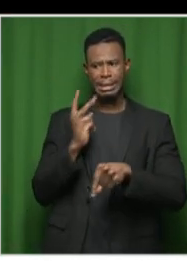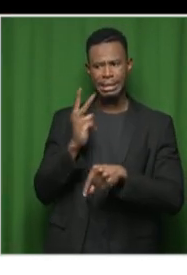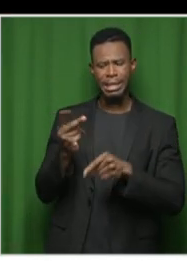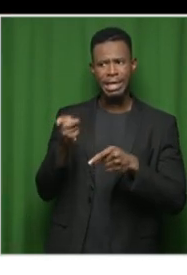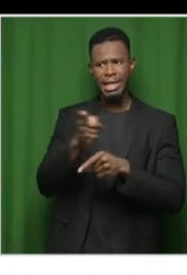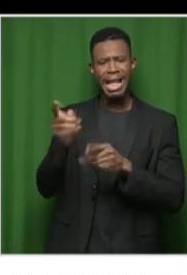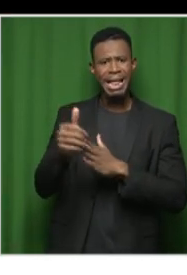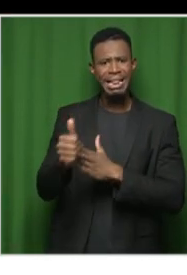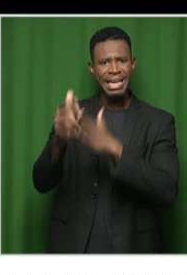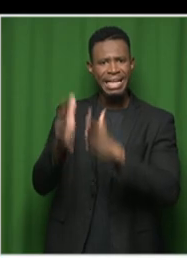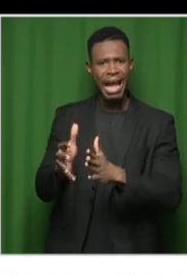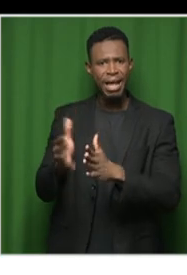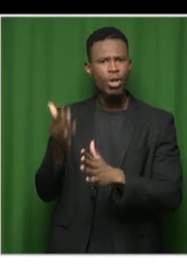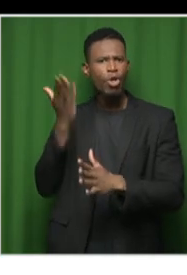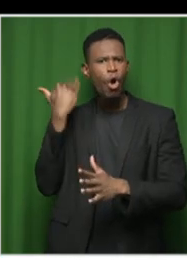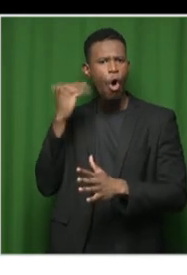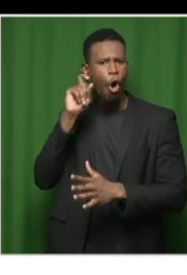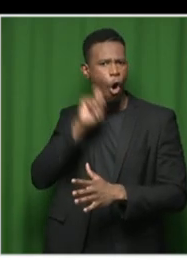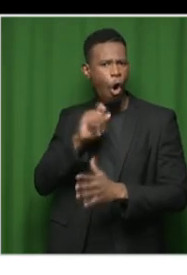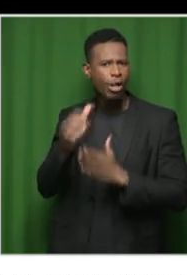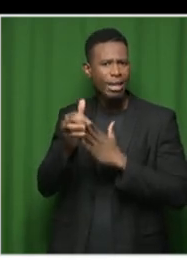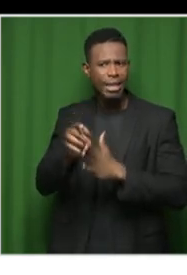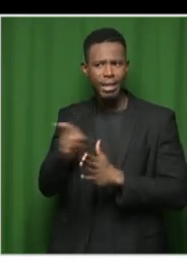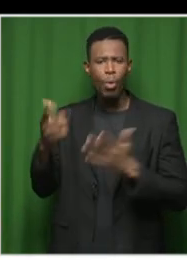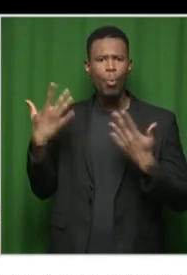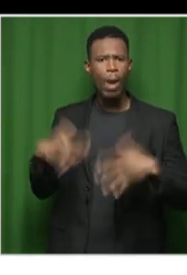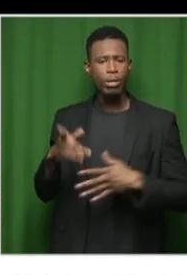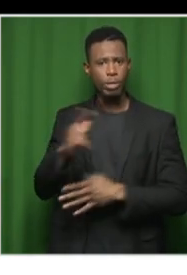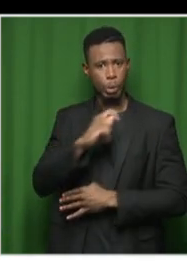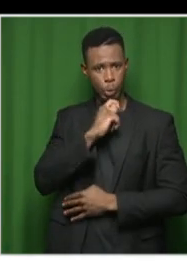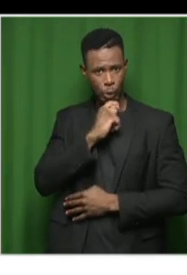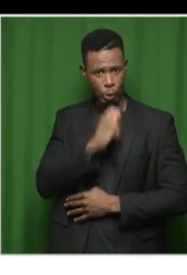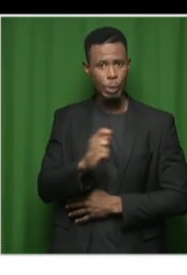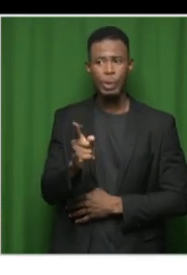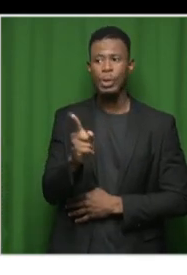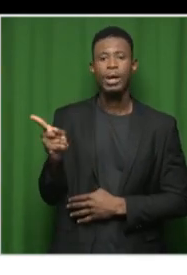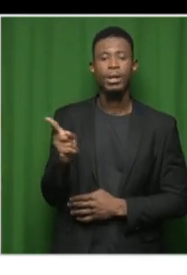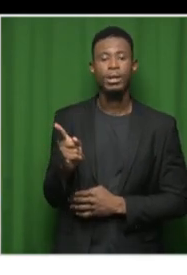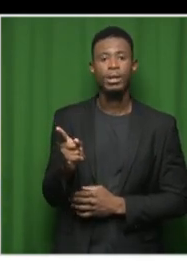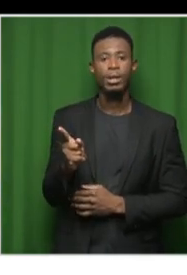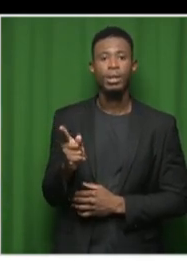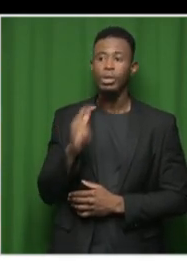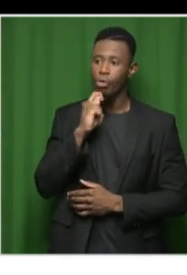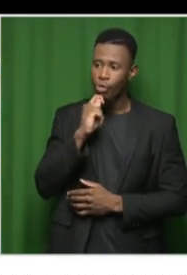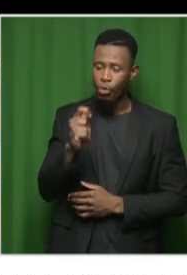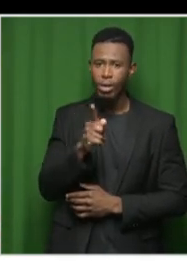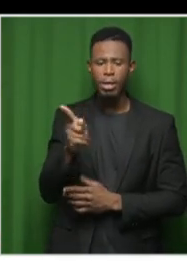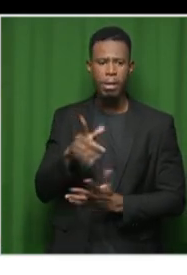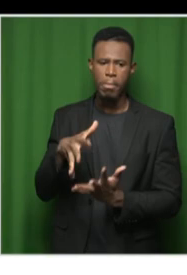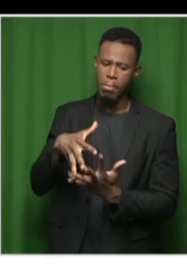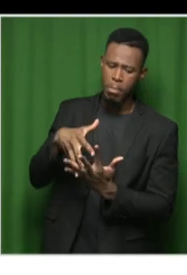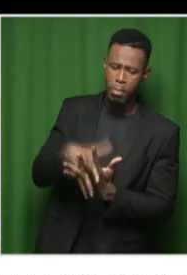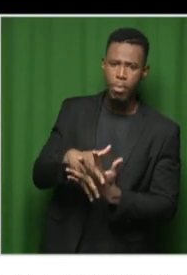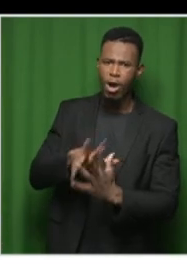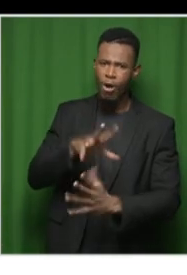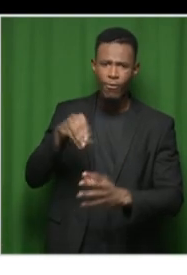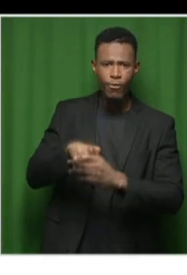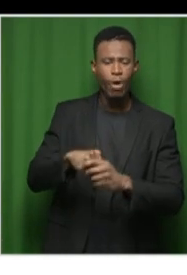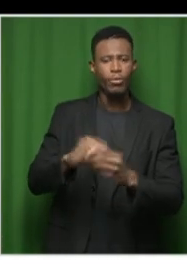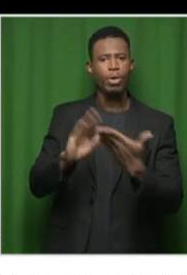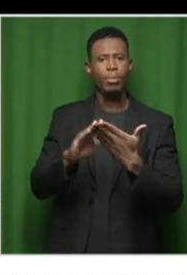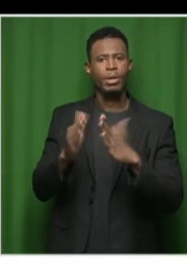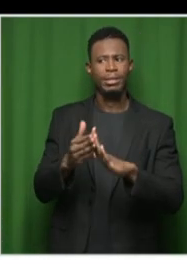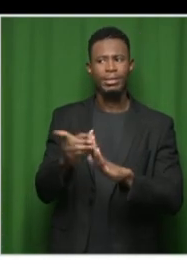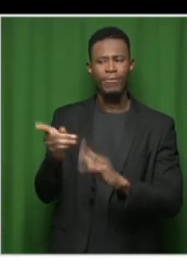leaders. They were organic. They were grounded within the communities.